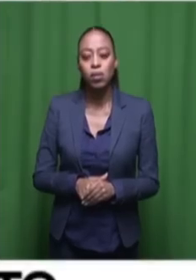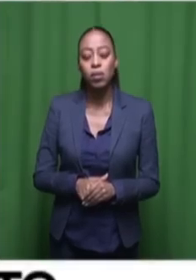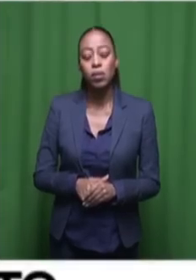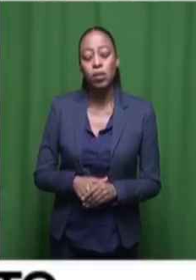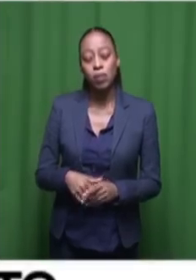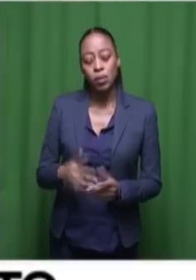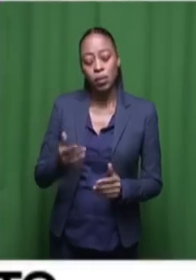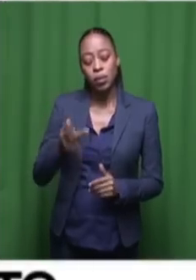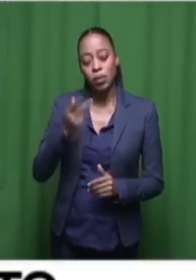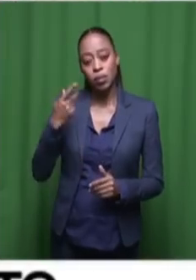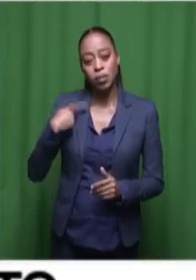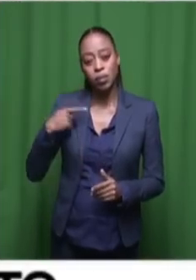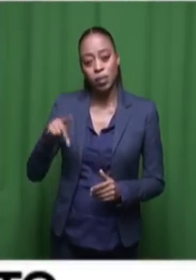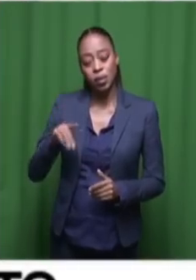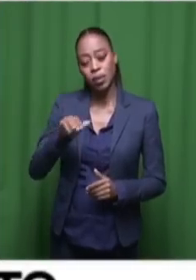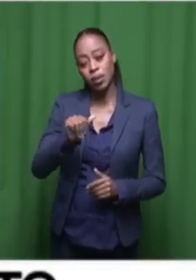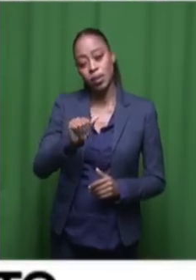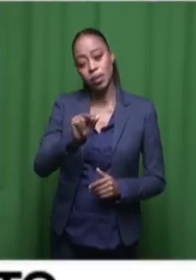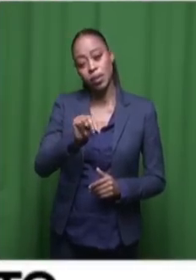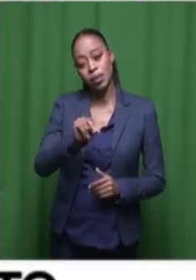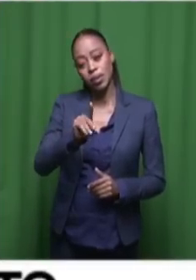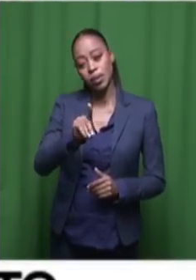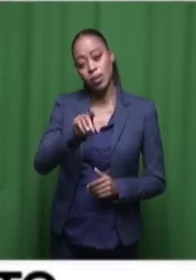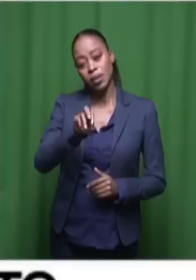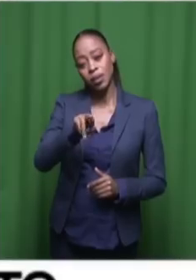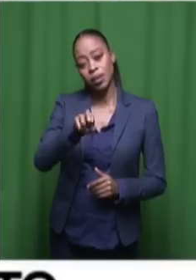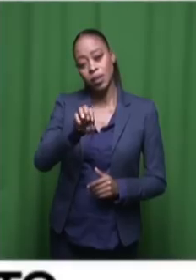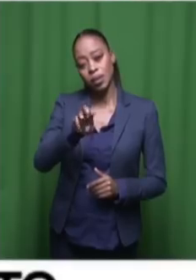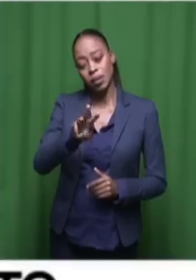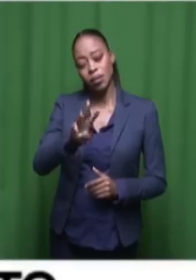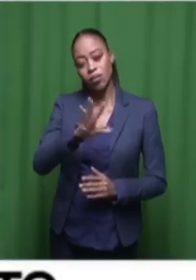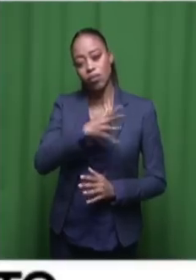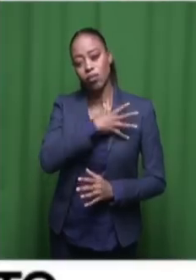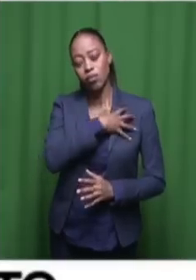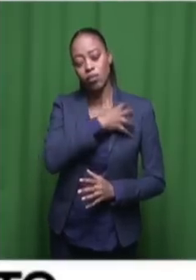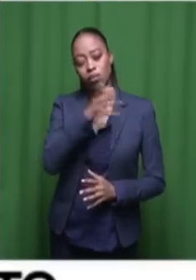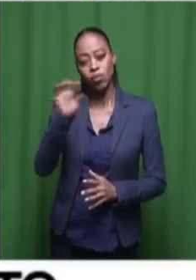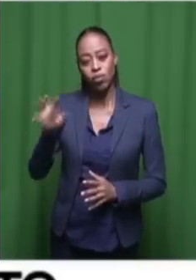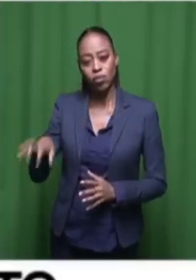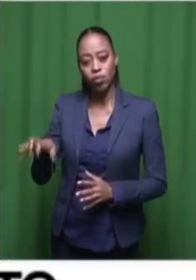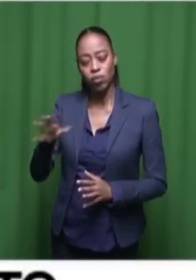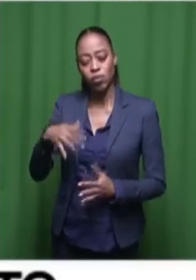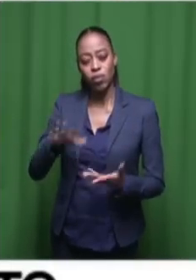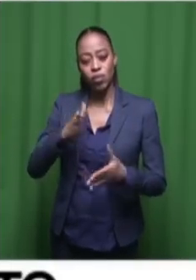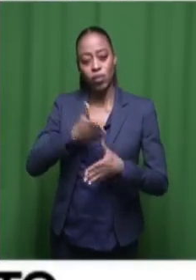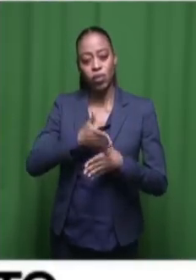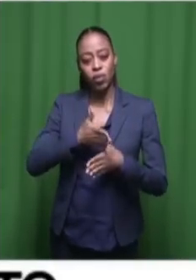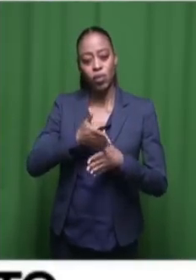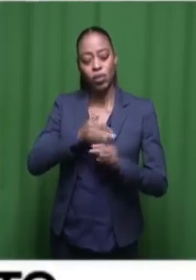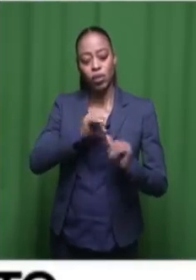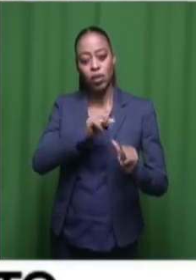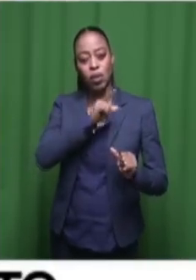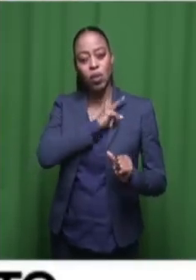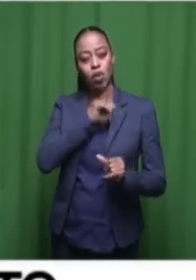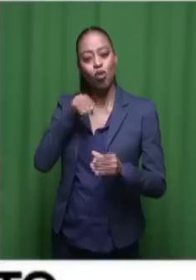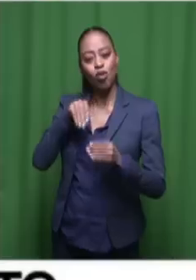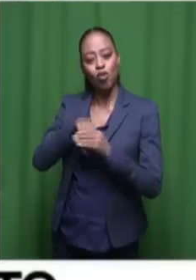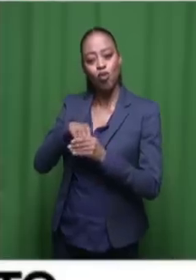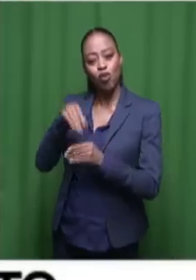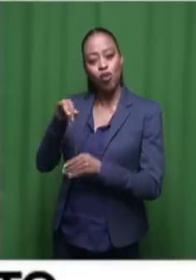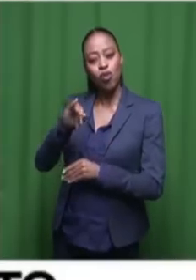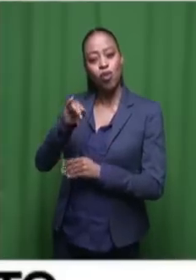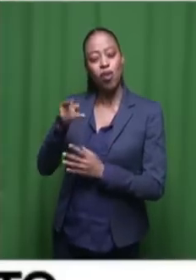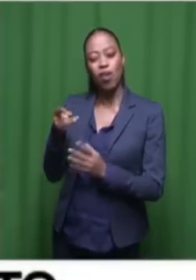Andrew. And Prince Andrew has been stripped, as you all know, of his royal duties following his involvement of the Jeffrey